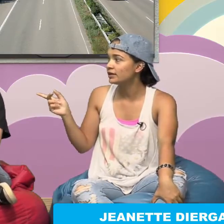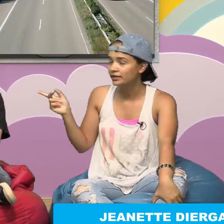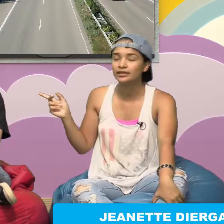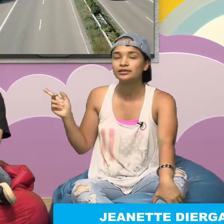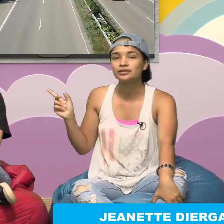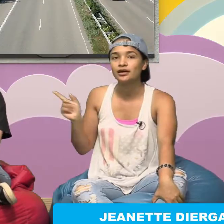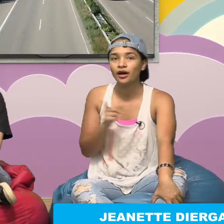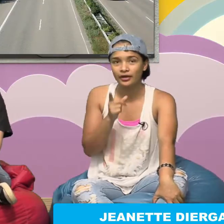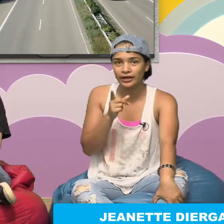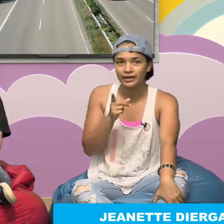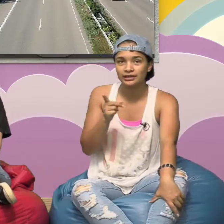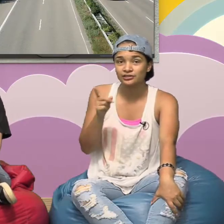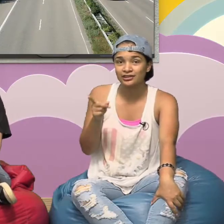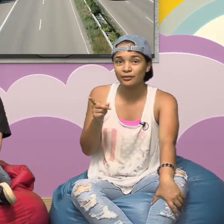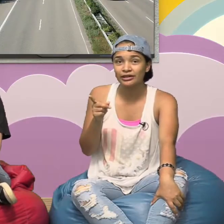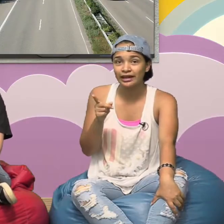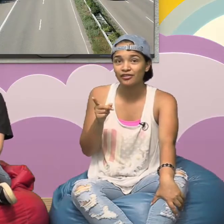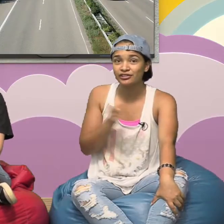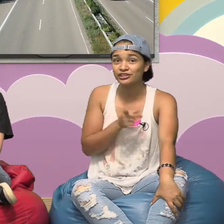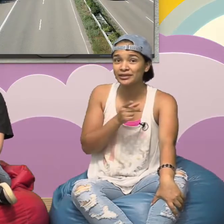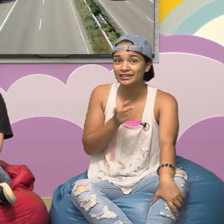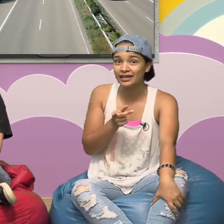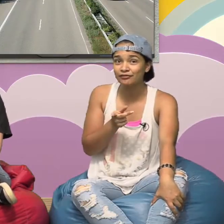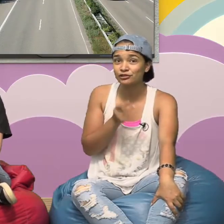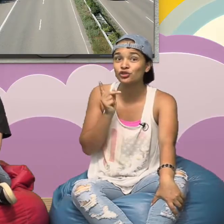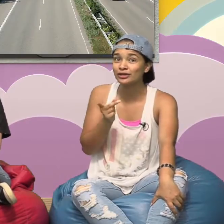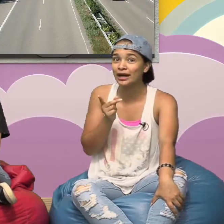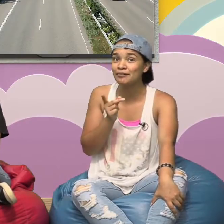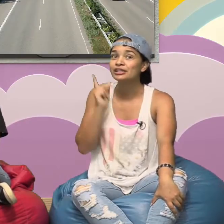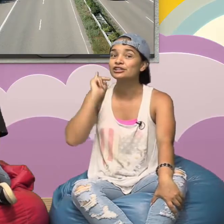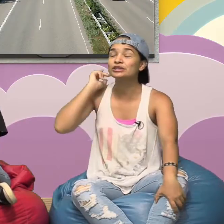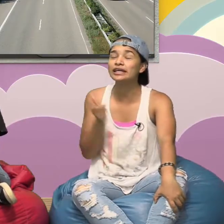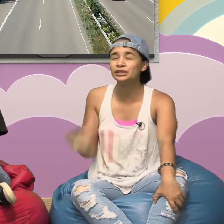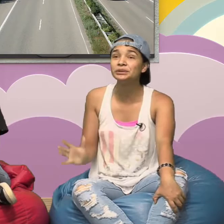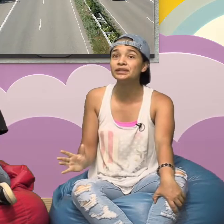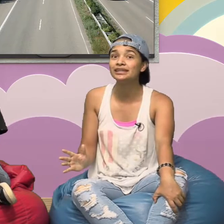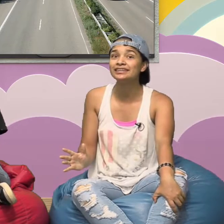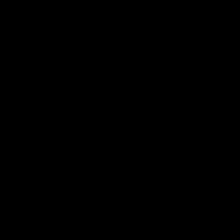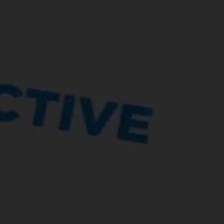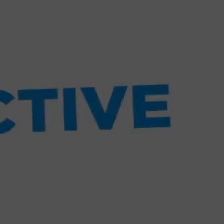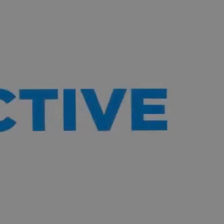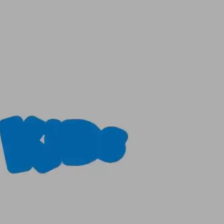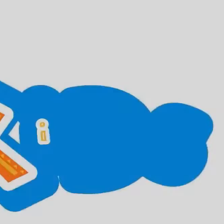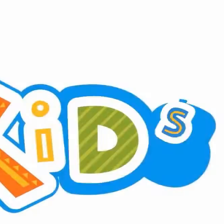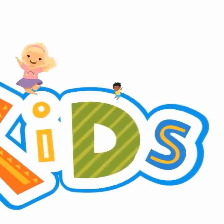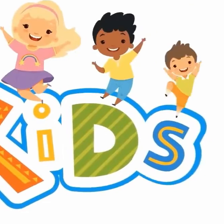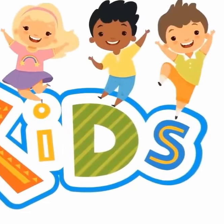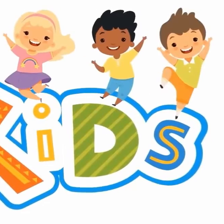unsafe? Yes. Okay, guys. So now we're going to head over to Zoey and Zacky for story time. So stay tuned.